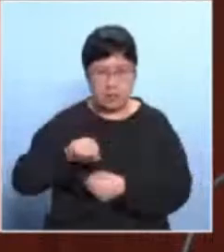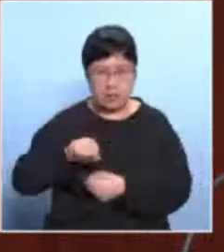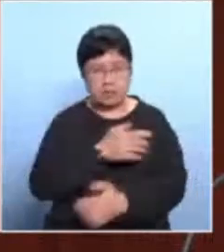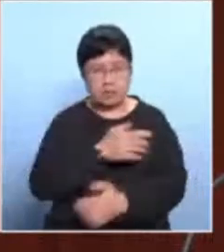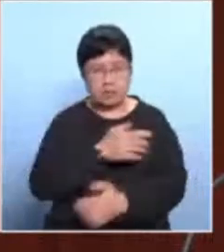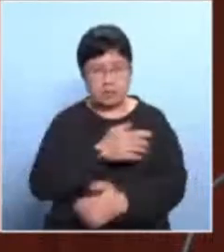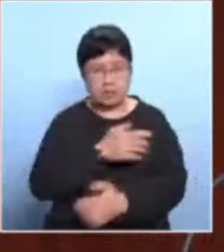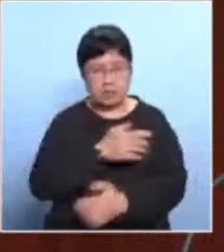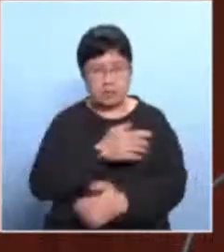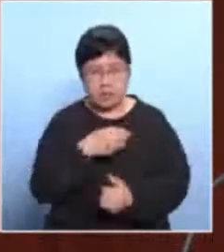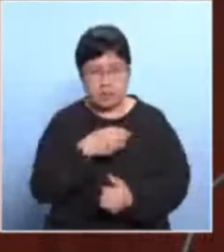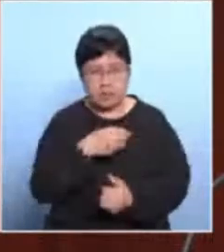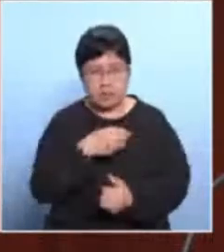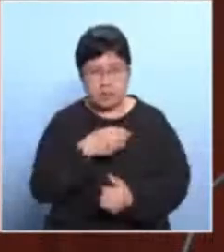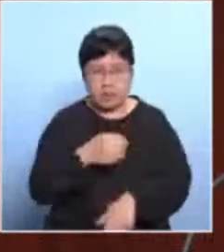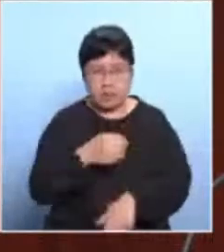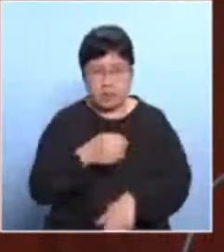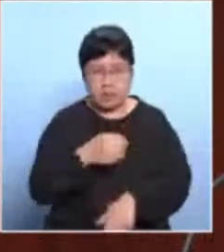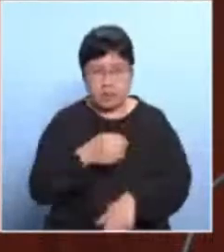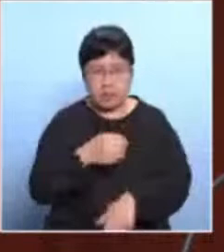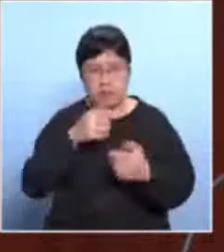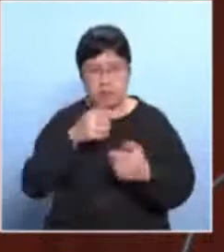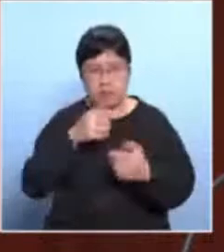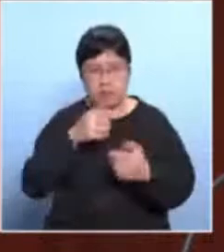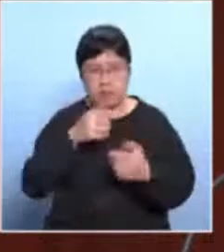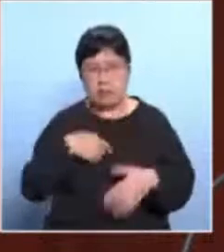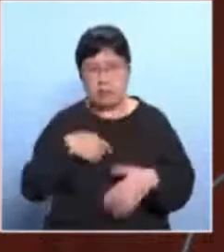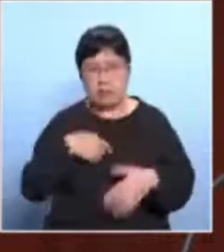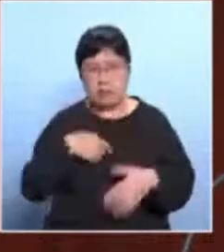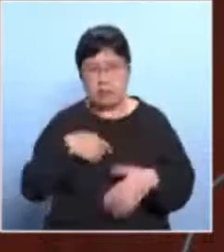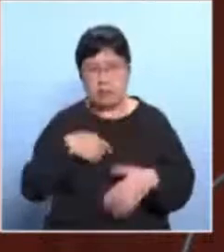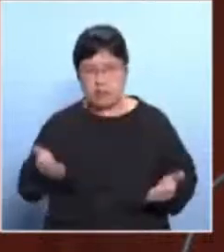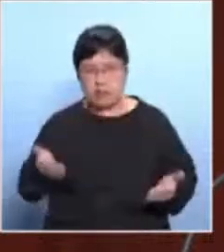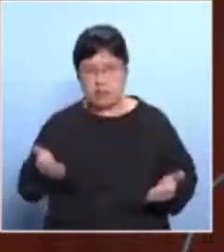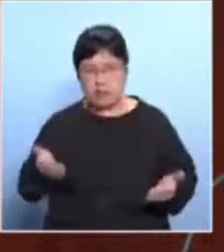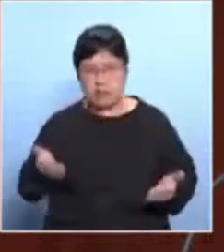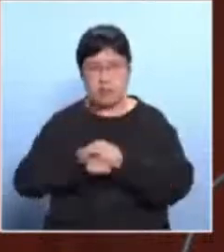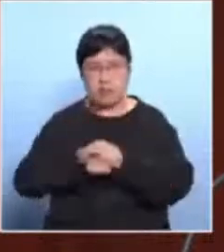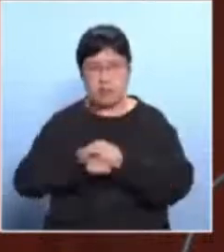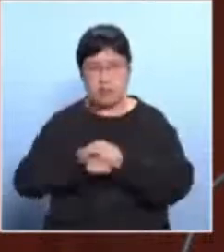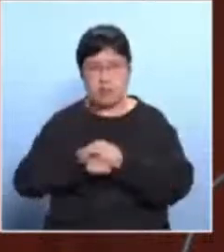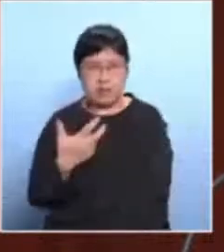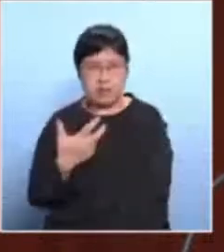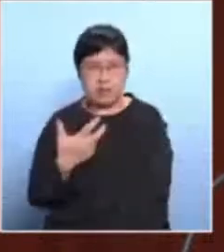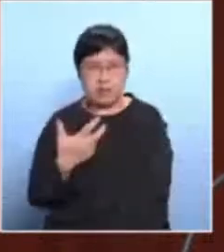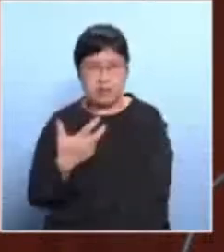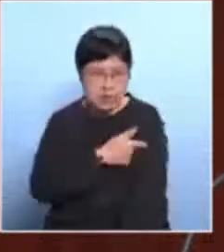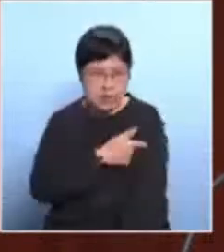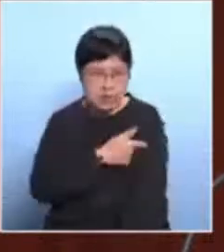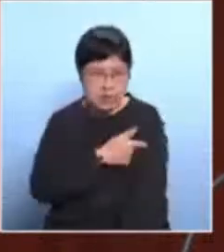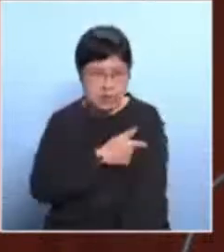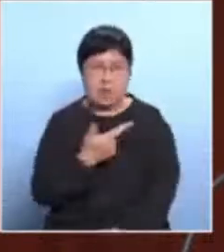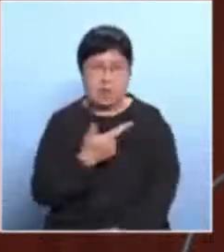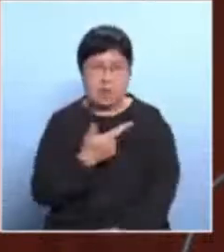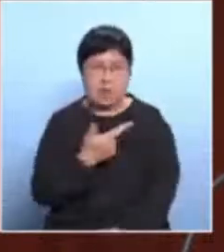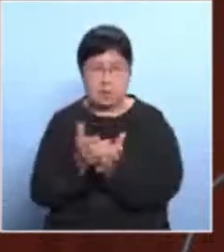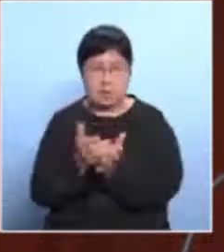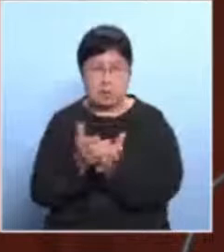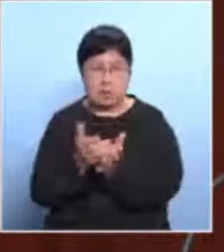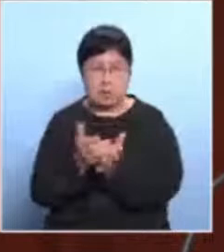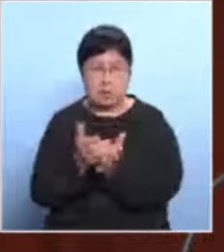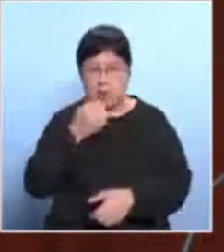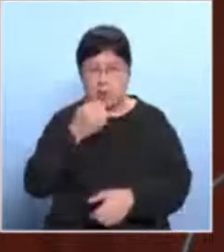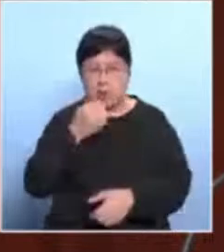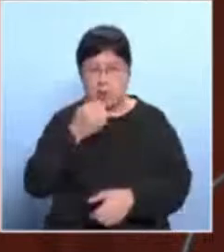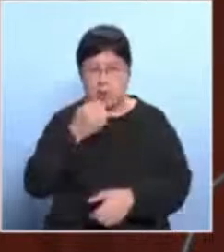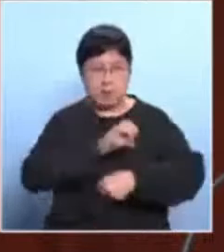local university, international cooperation in scientific research in areas such as vaccines. To that end, the Hong Kong Jockey